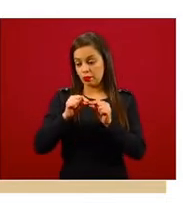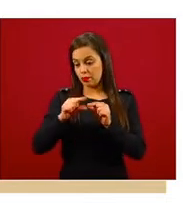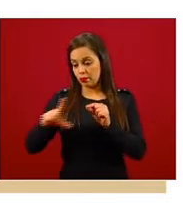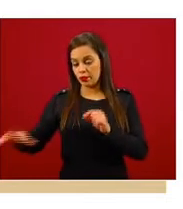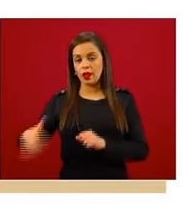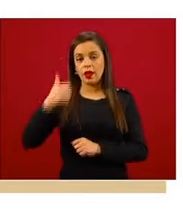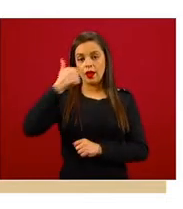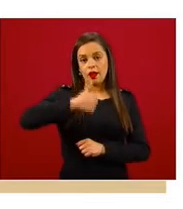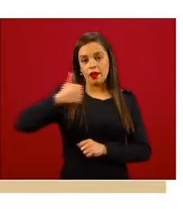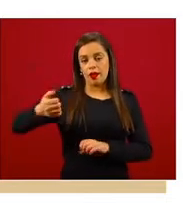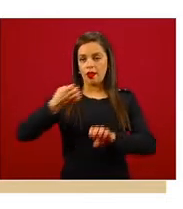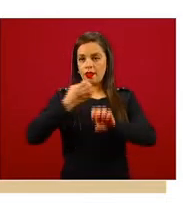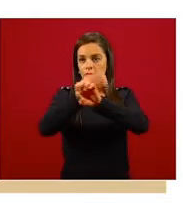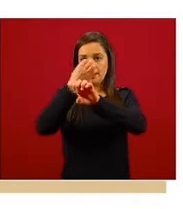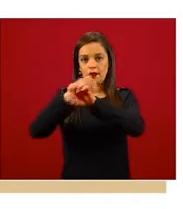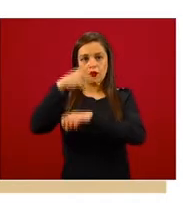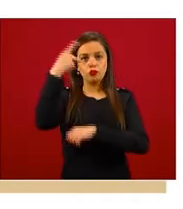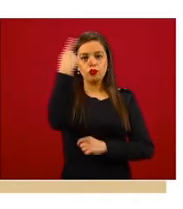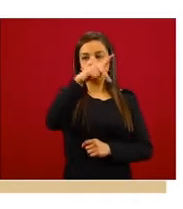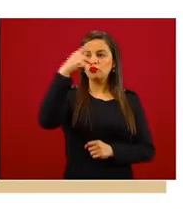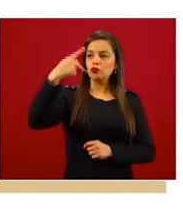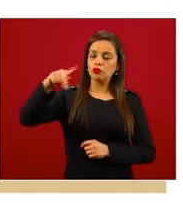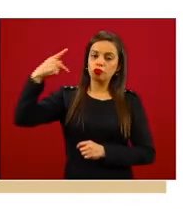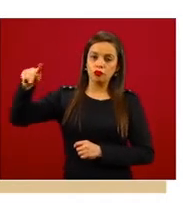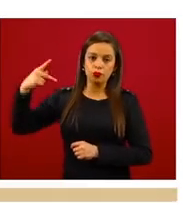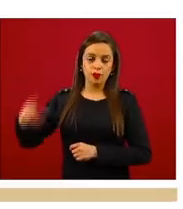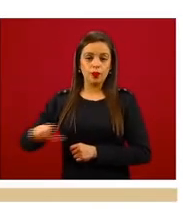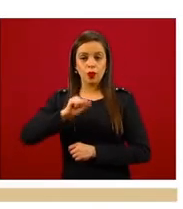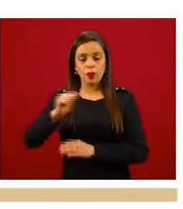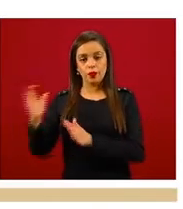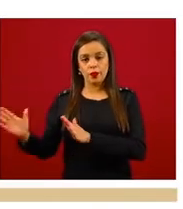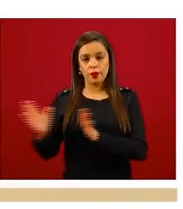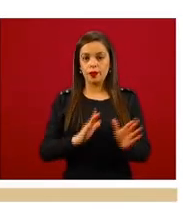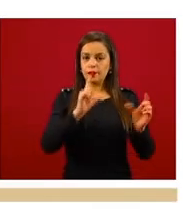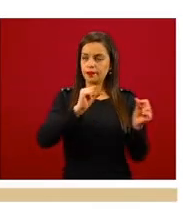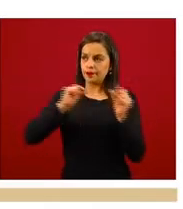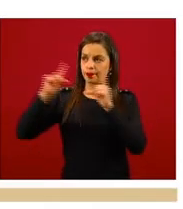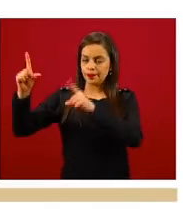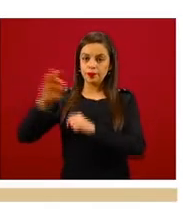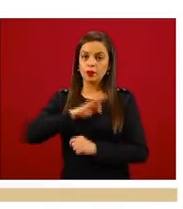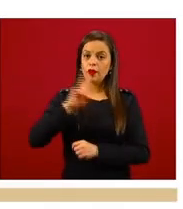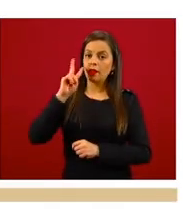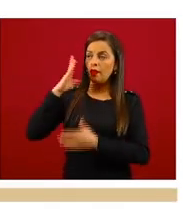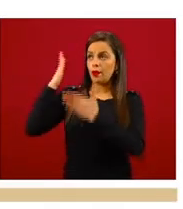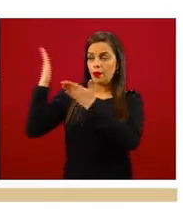can see the full numbers for the different states along the chart. On my next slide,